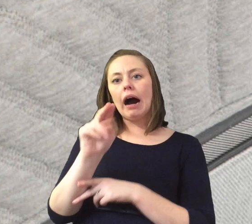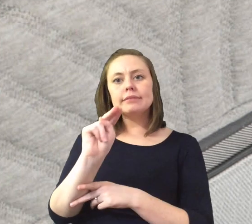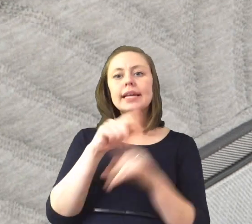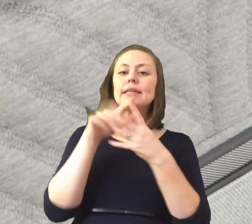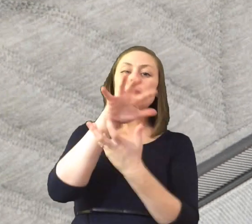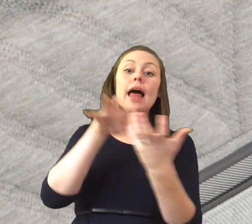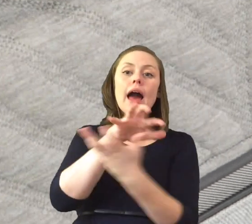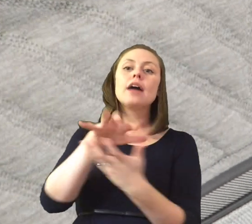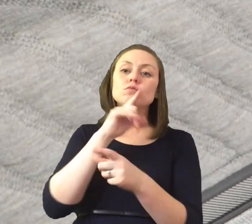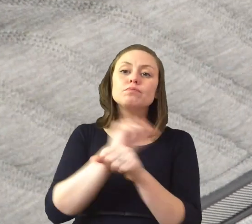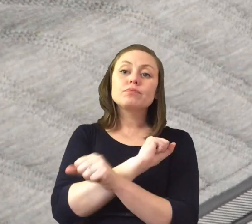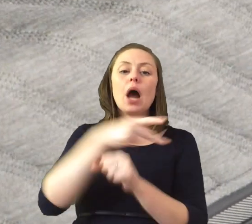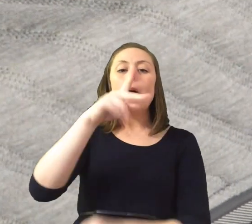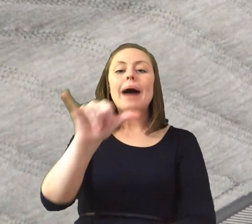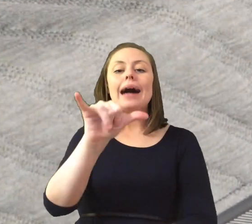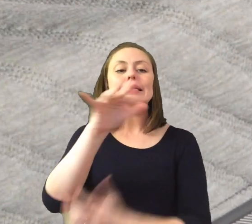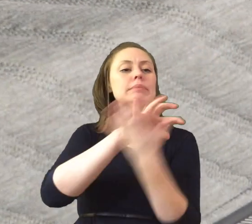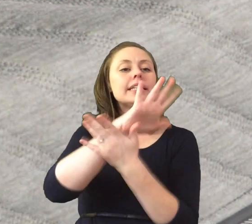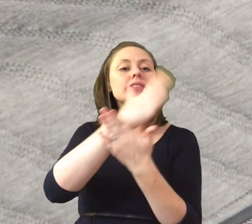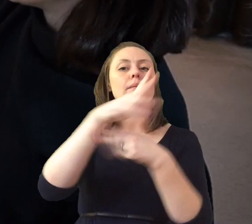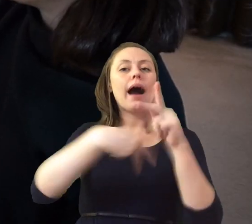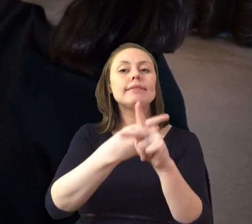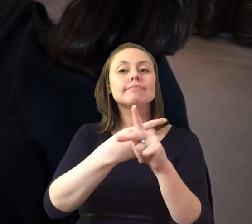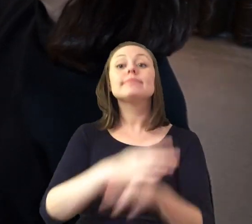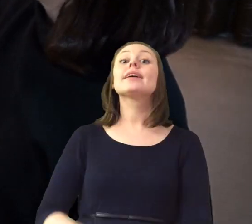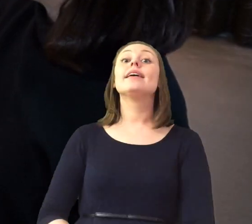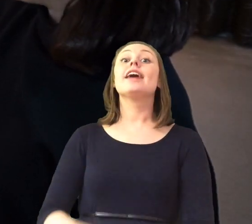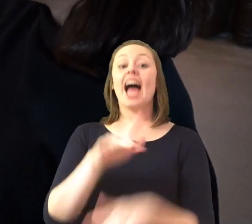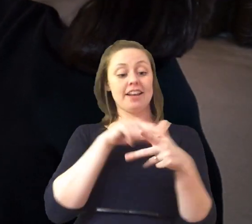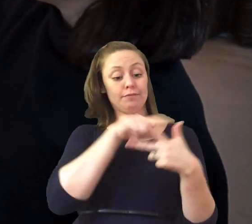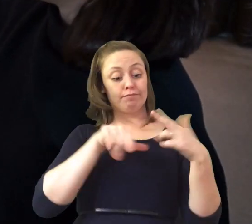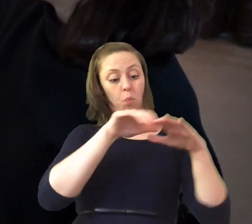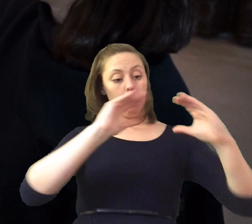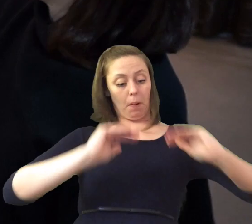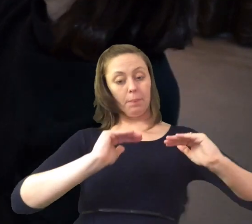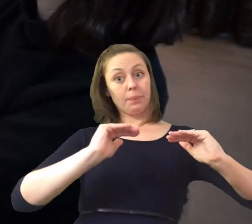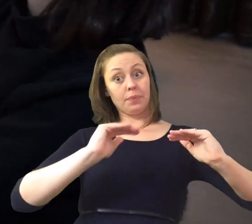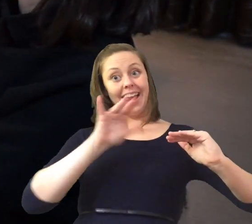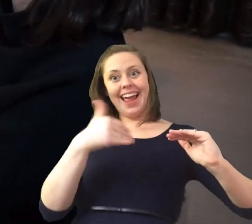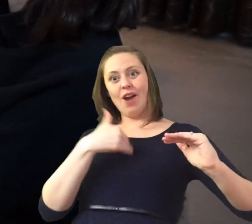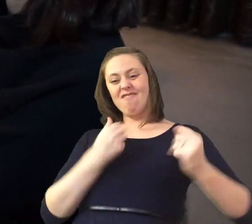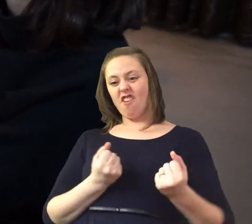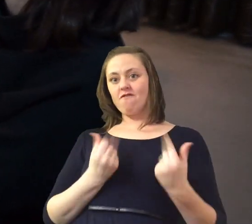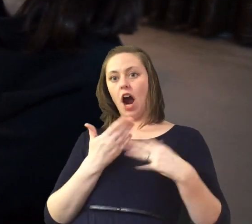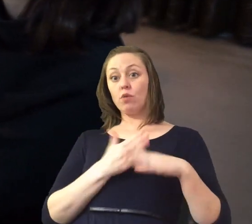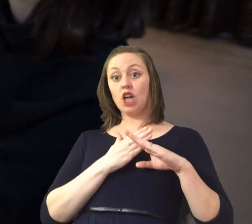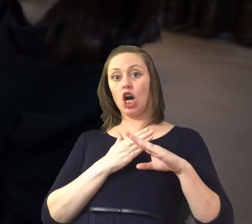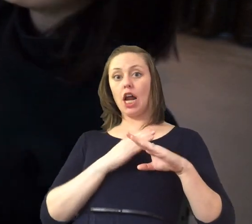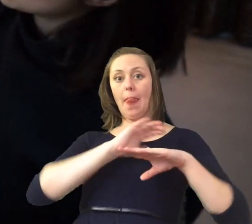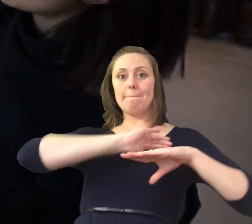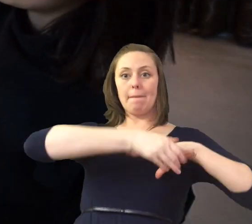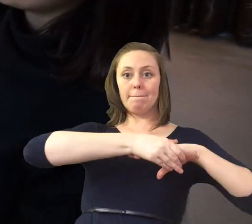definitely a blend, a polyester blend of some sort. And then under that, we've got our fire retardant